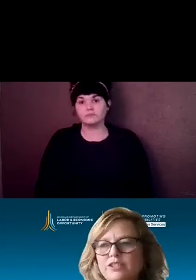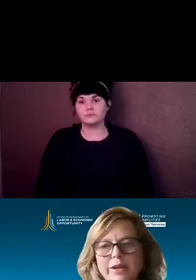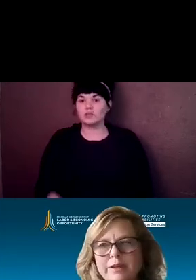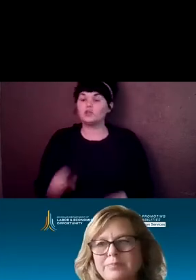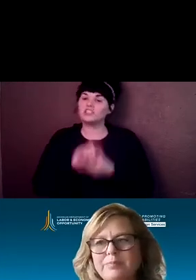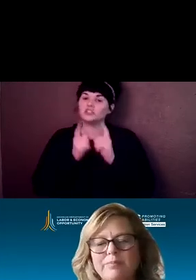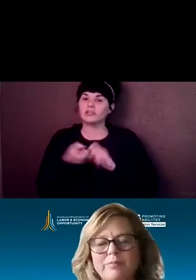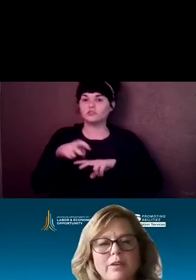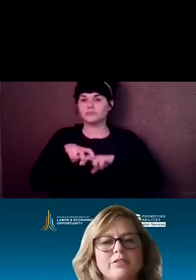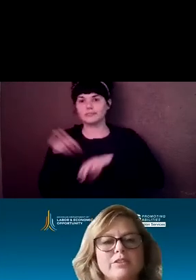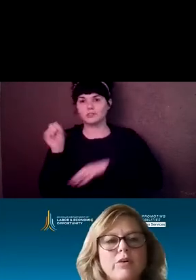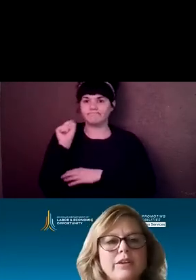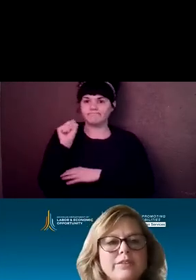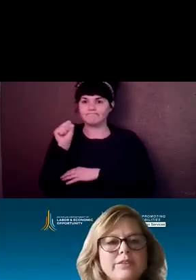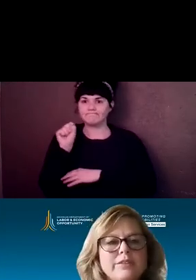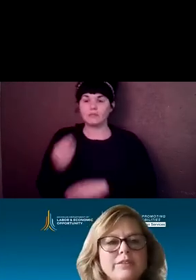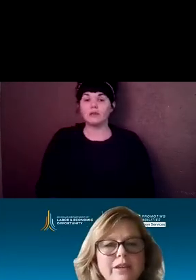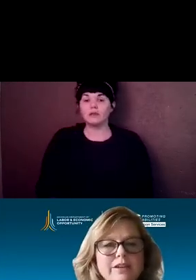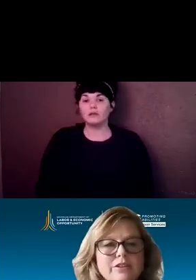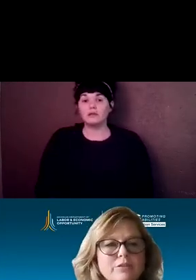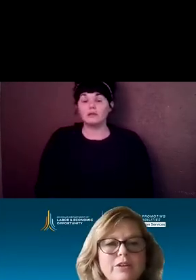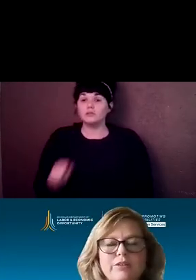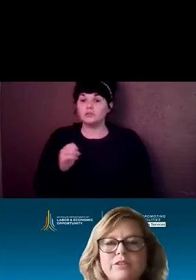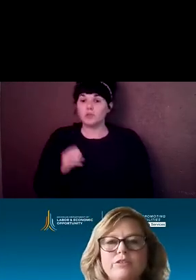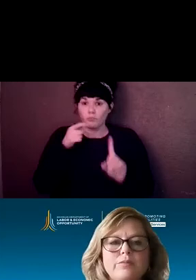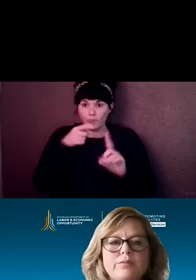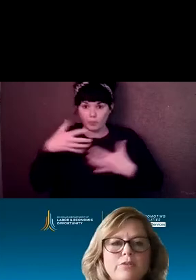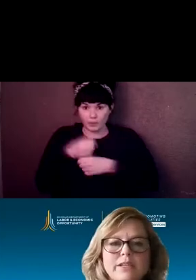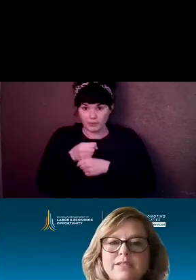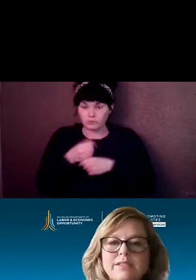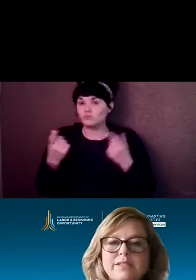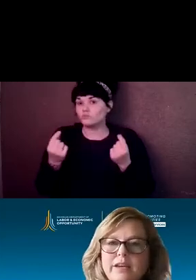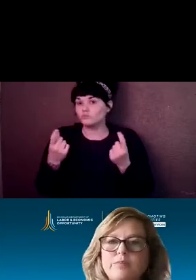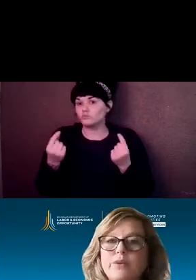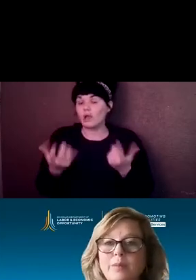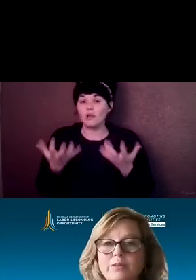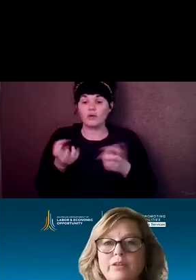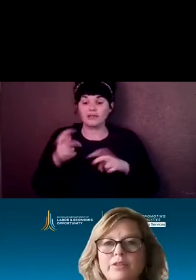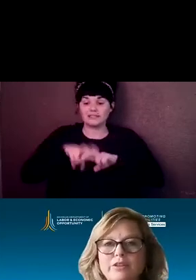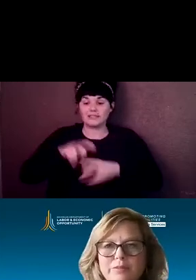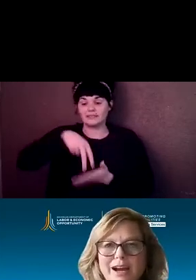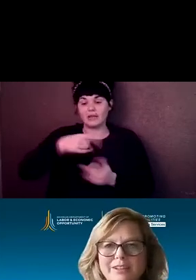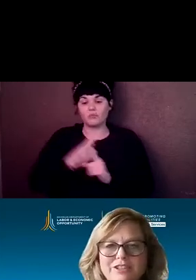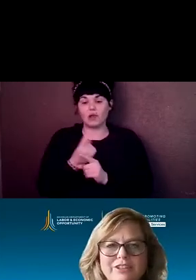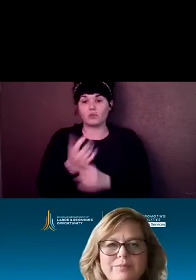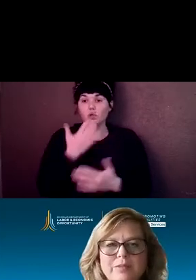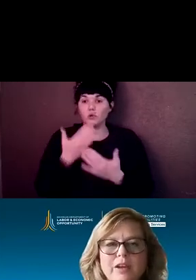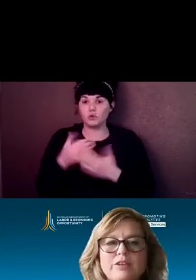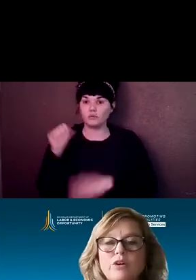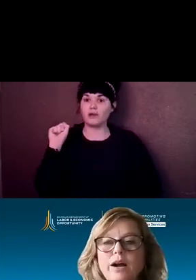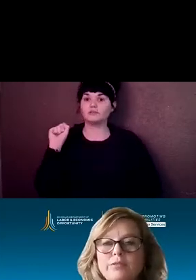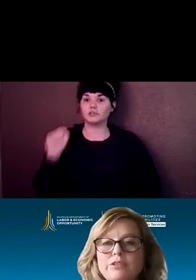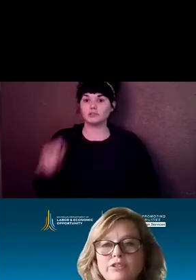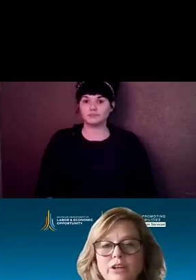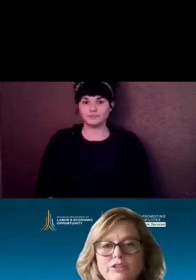a little bit. So in summary, here's what you can do. You want to sit and stand properly with good posture.